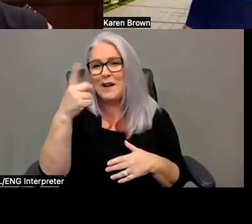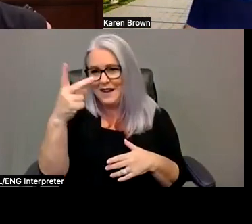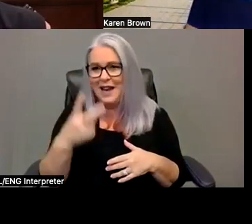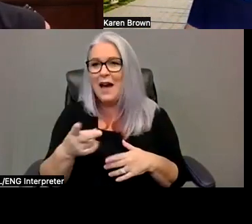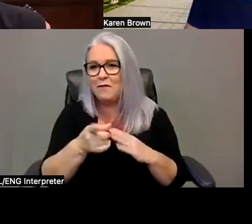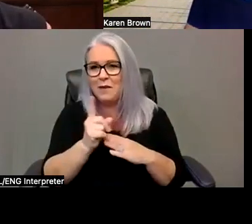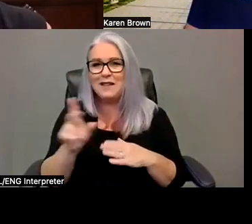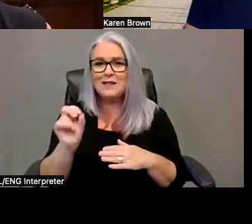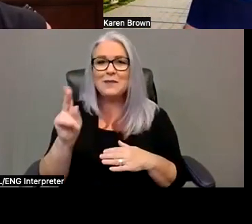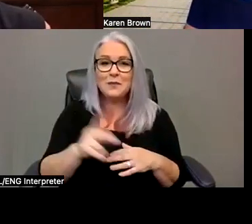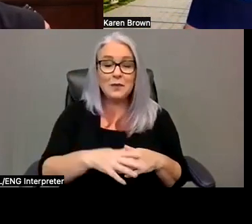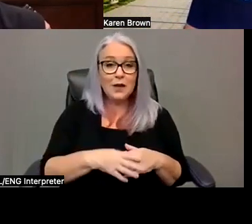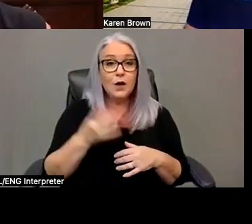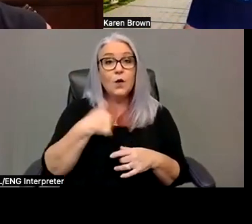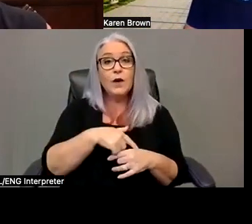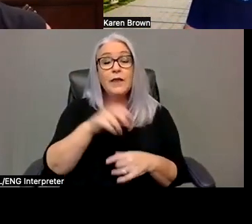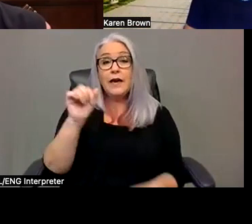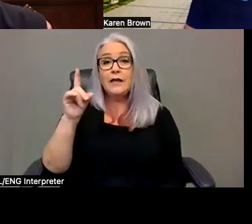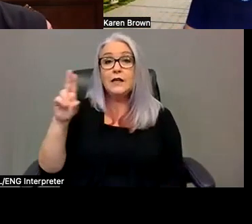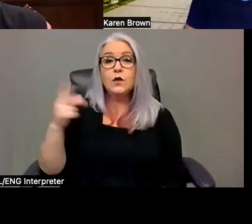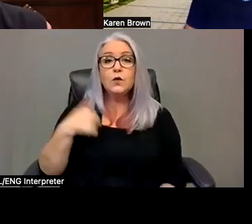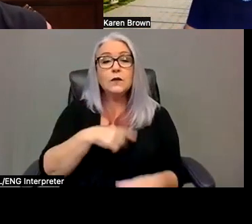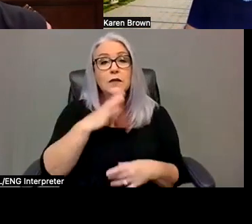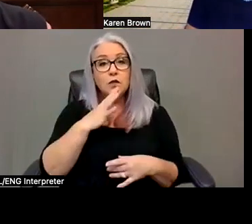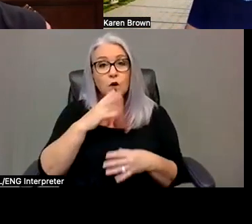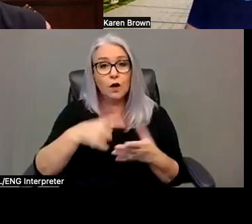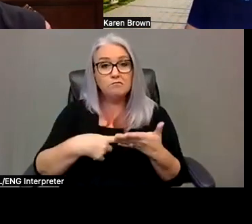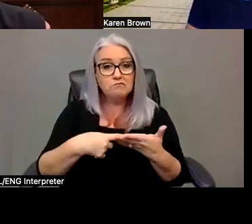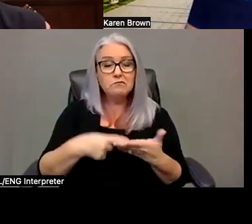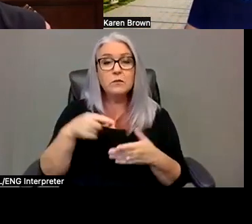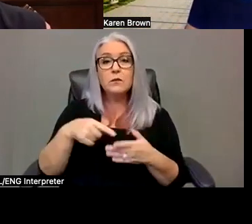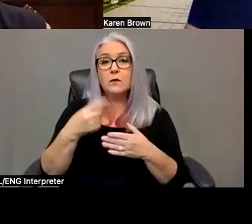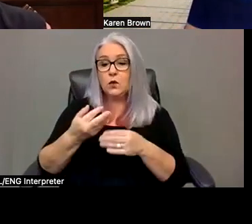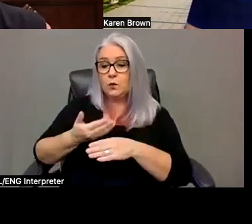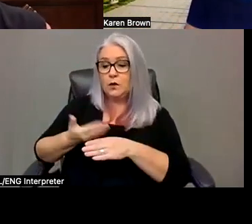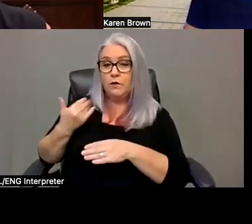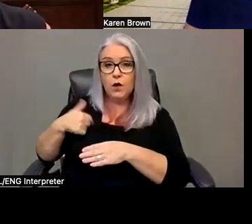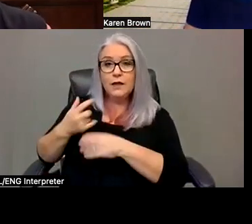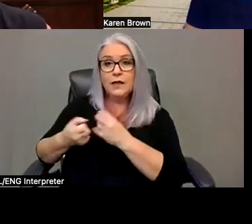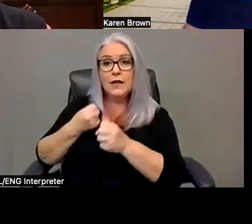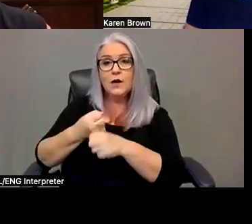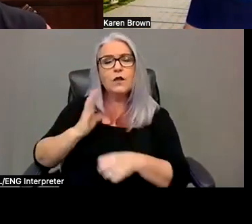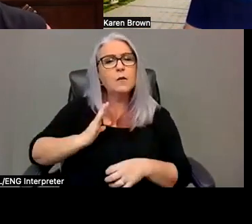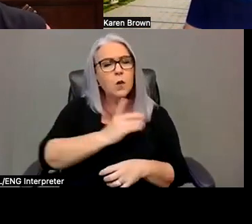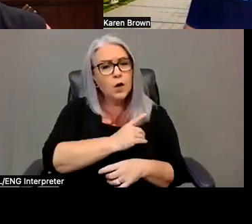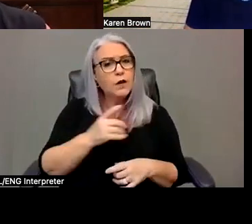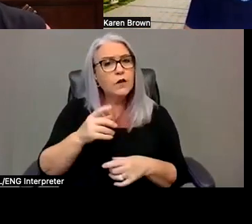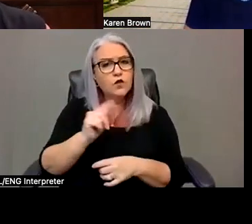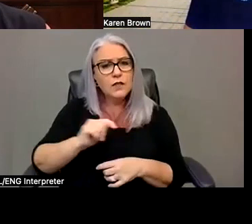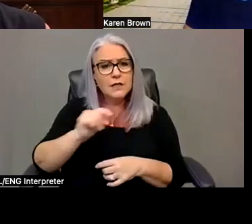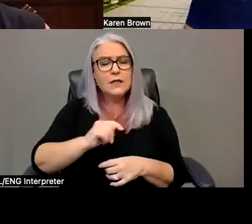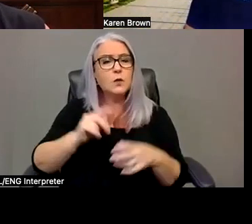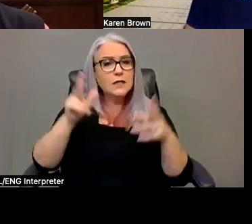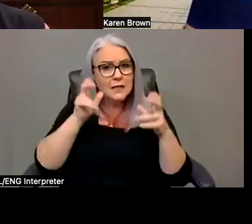the ADUs was being discussed earlier in the year, it was apparent that the Board of Trustees was listening, but they weren't hearing what